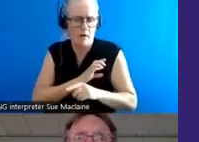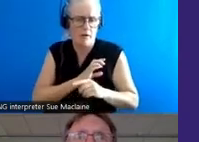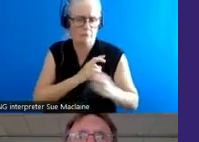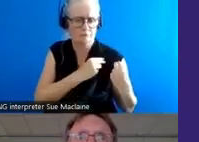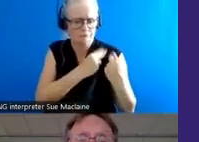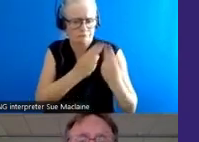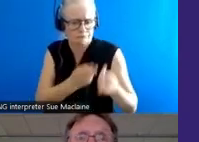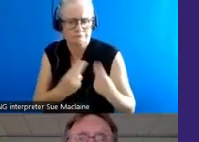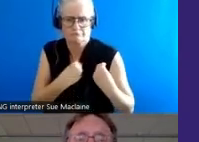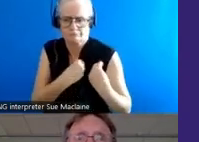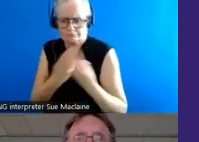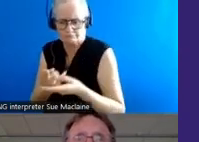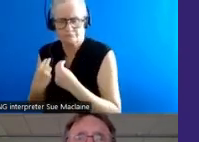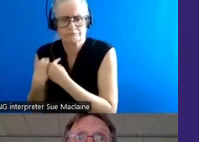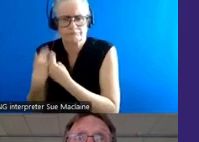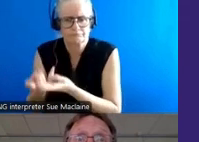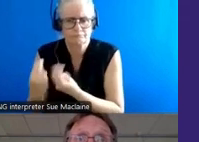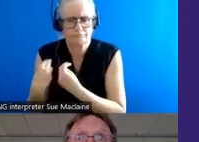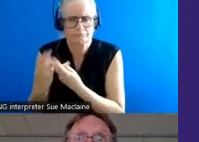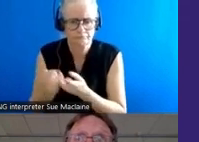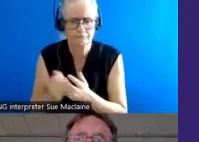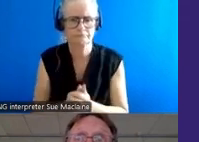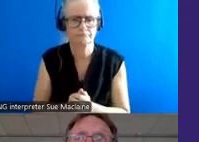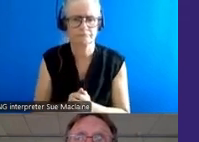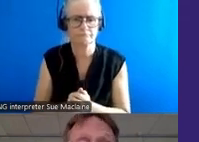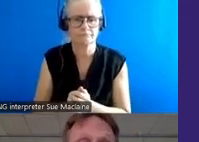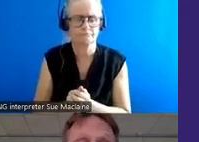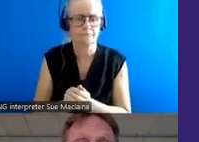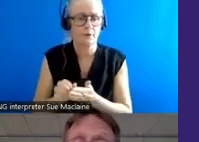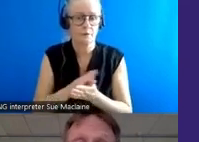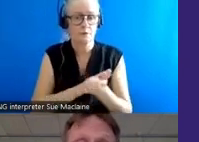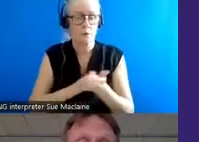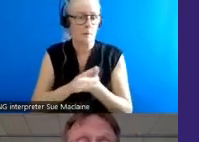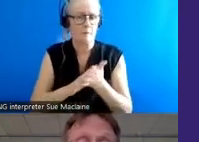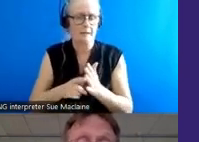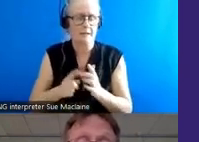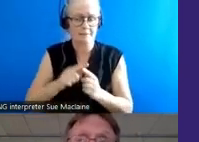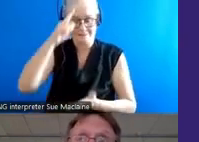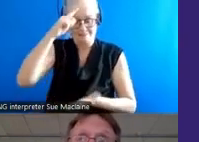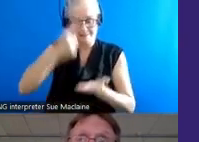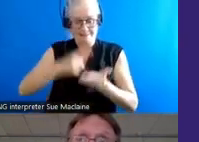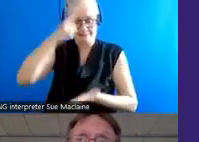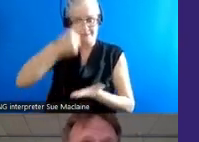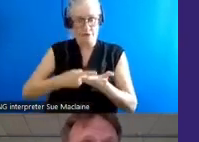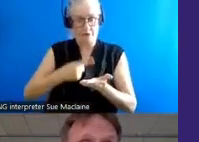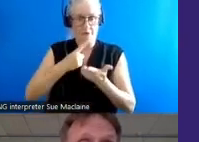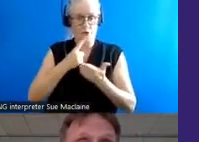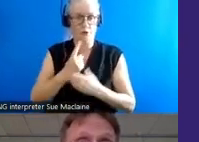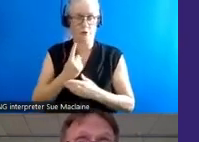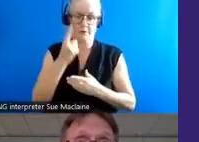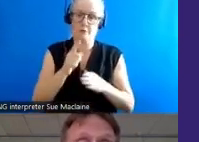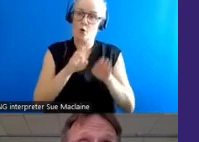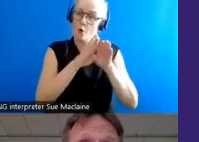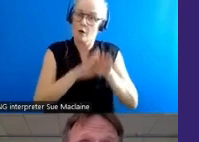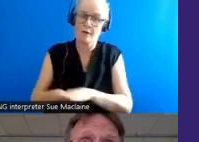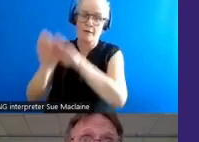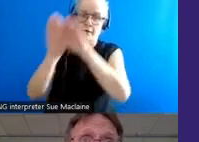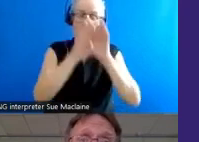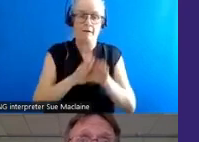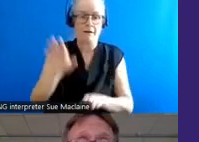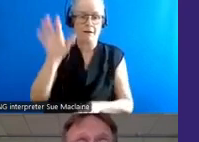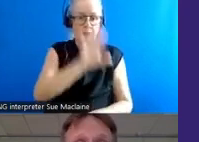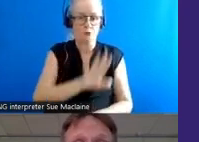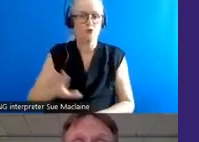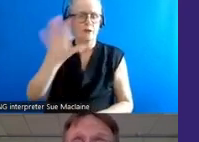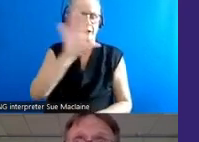things done at a geographic level that is lower than that of the country in which you live. And that can be quite disruptive. So